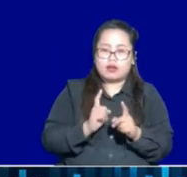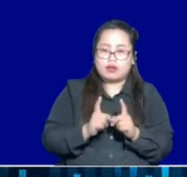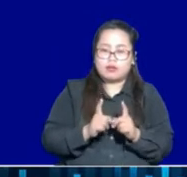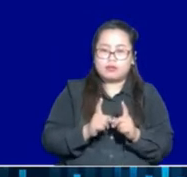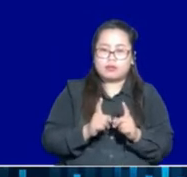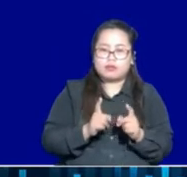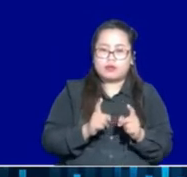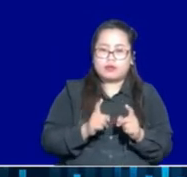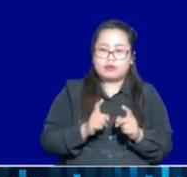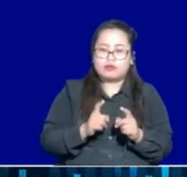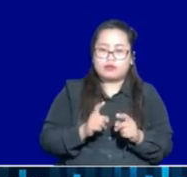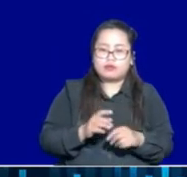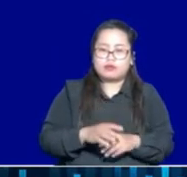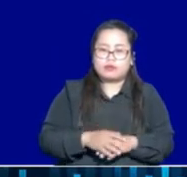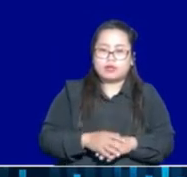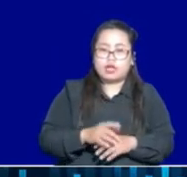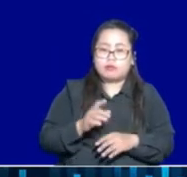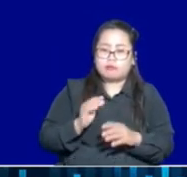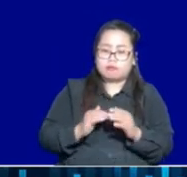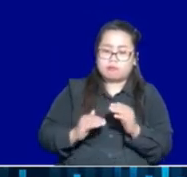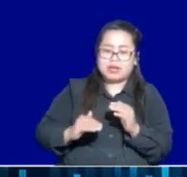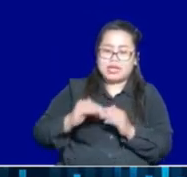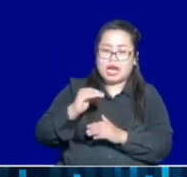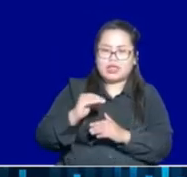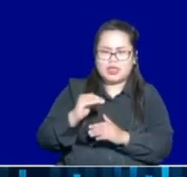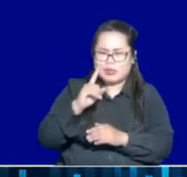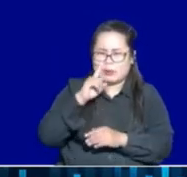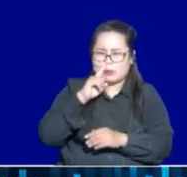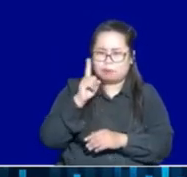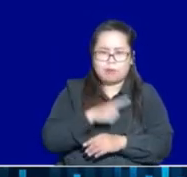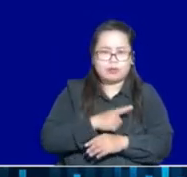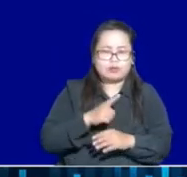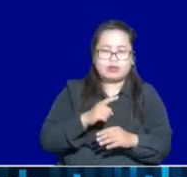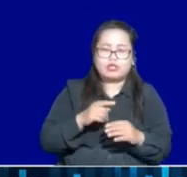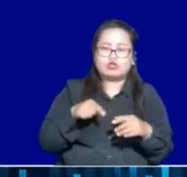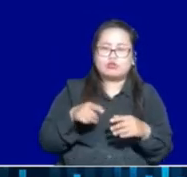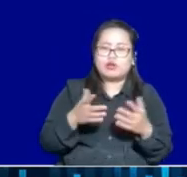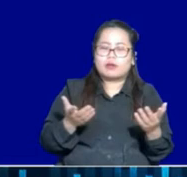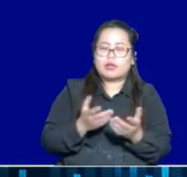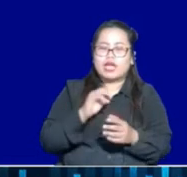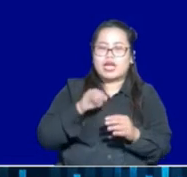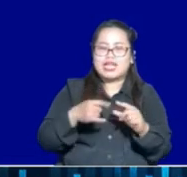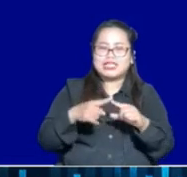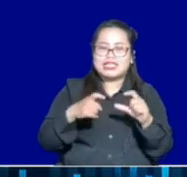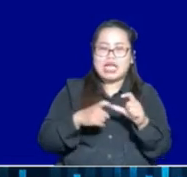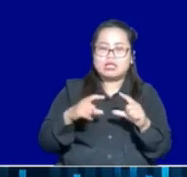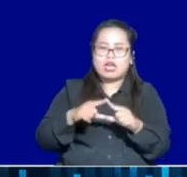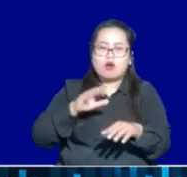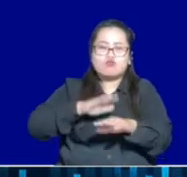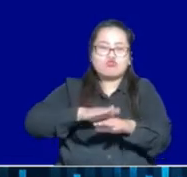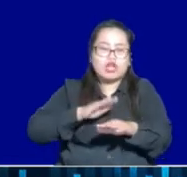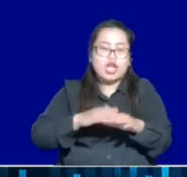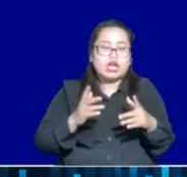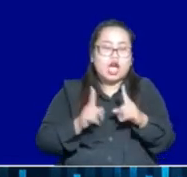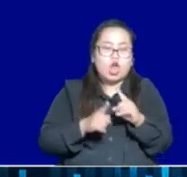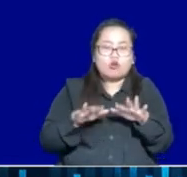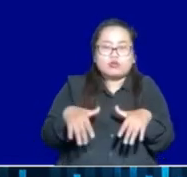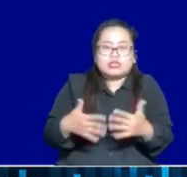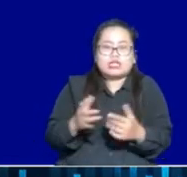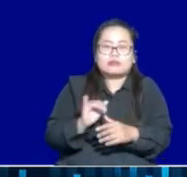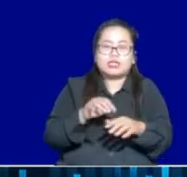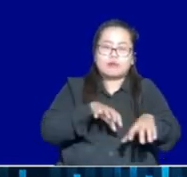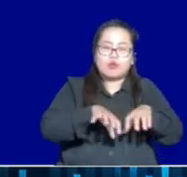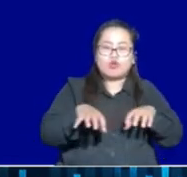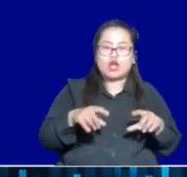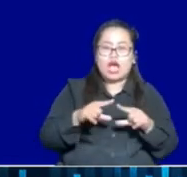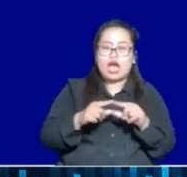of the imports of cultural services. This is the impact of Netflix, Amazon Prime, and so on. There's